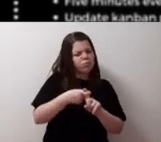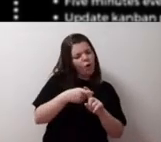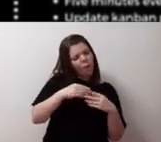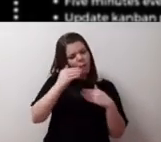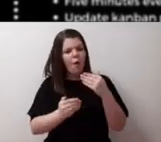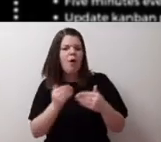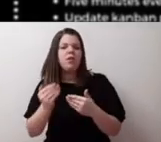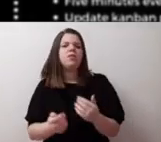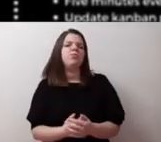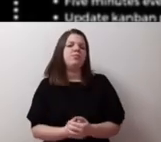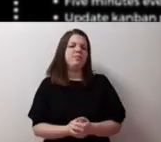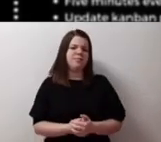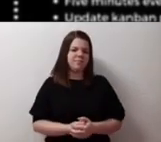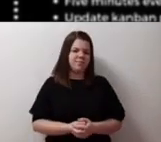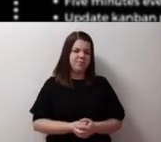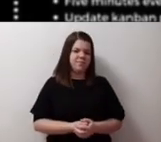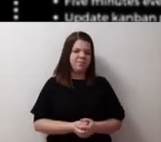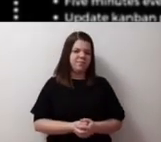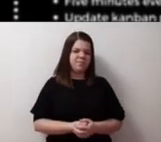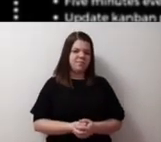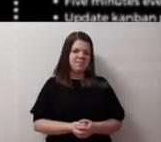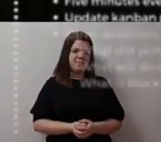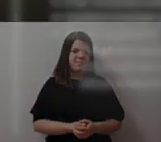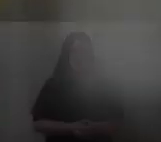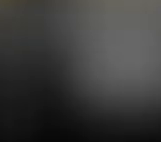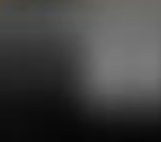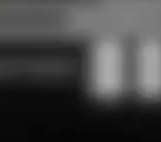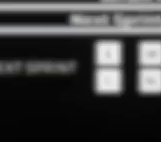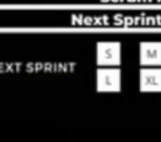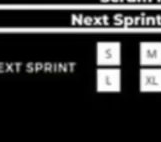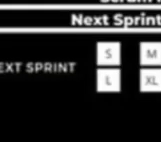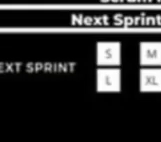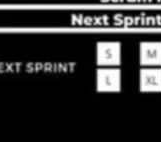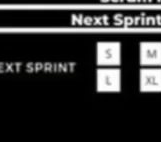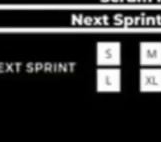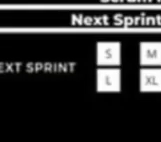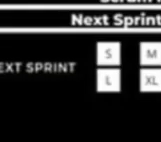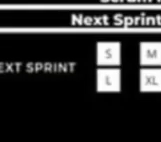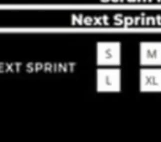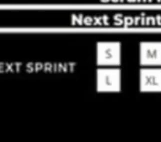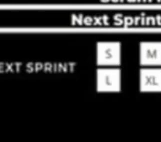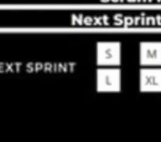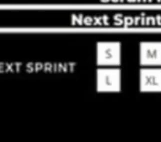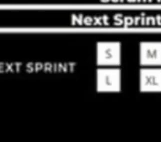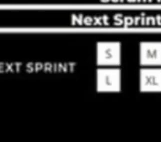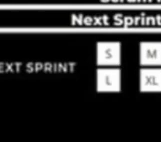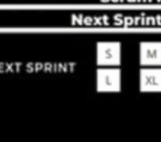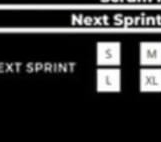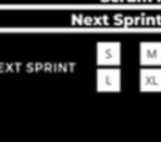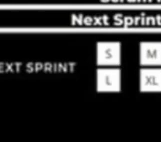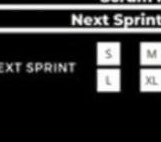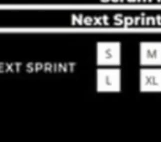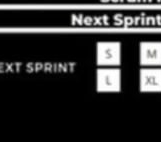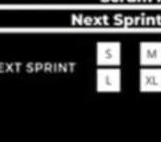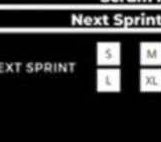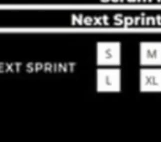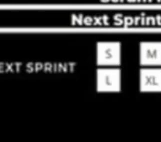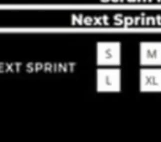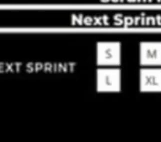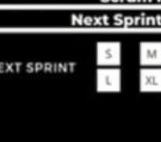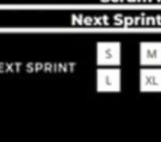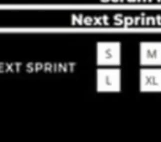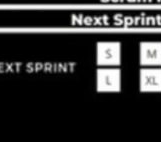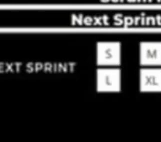the progress and detect block tasks. Now we are going to see how the interaction between the different